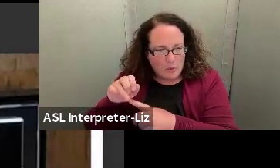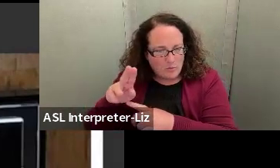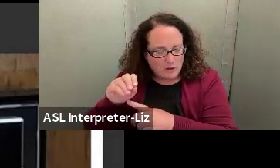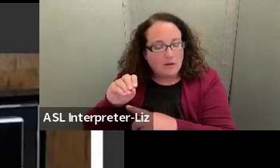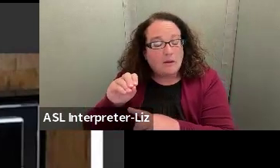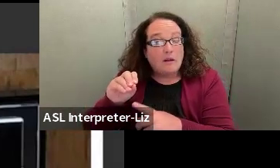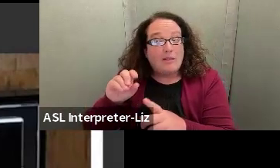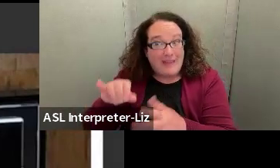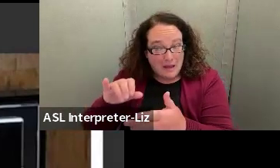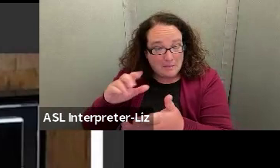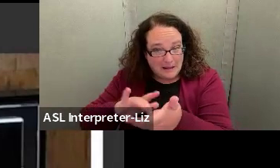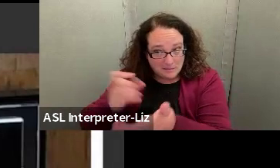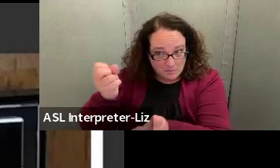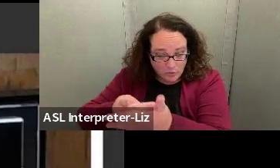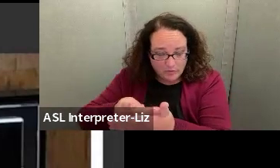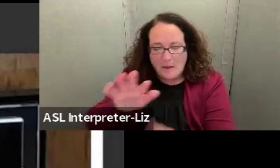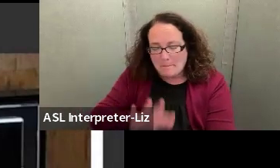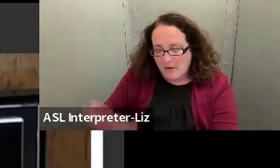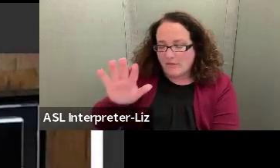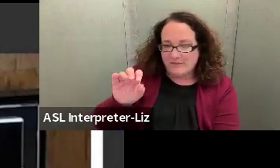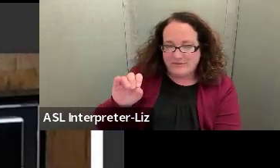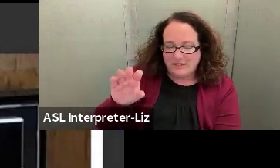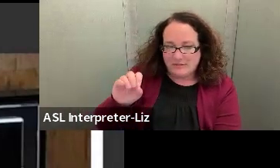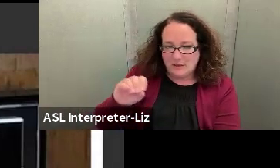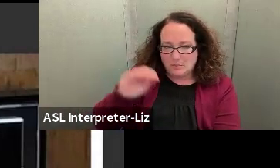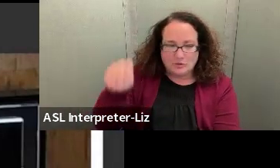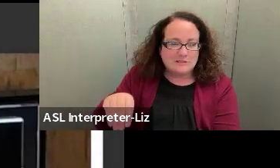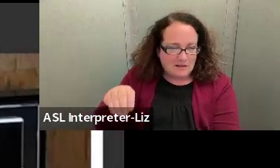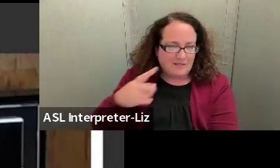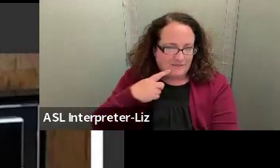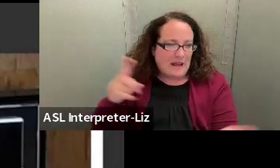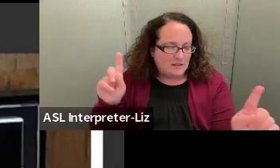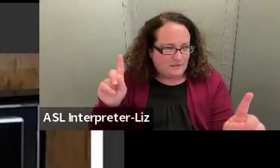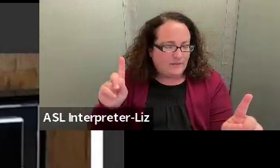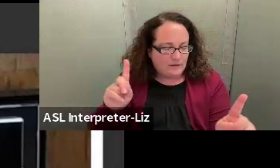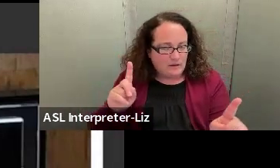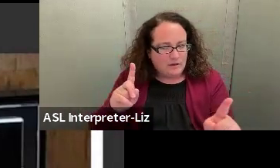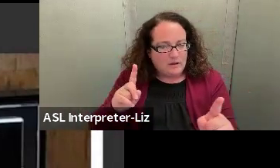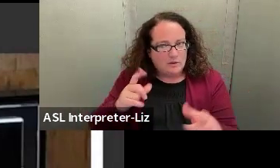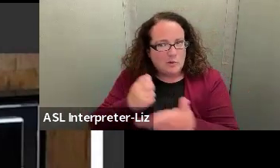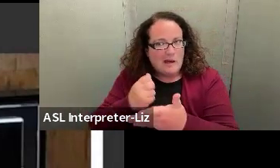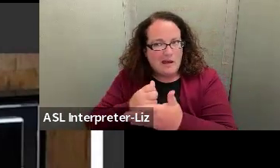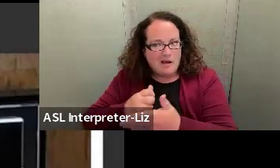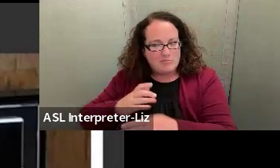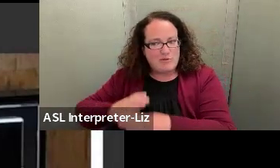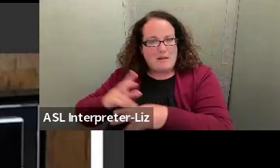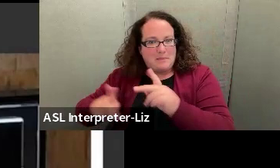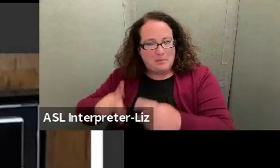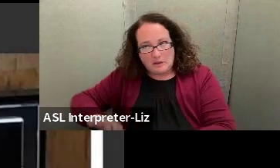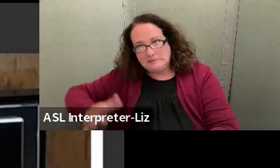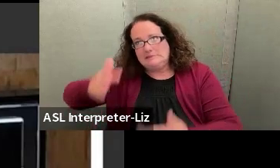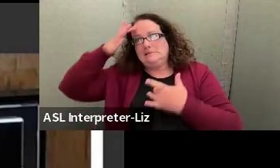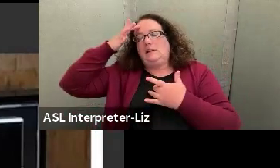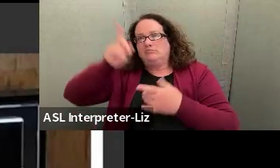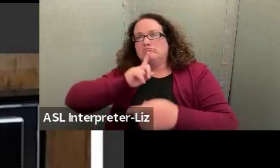After it was approved, it's about 50% effective at keeping people out of the hospital or dying. A few weeks later, Pfizer's Paxlovid came out, which is